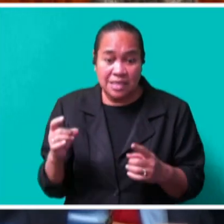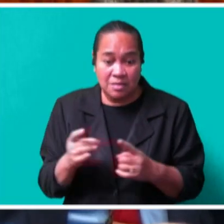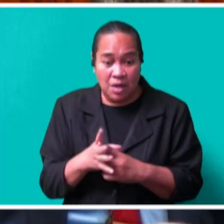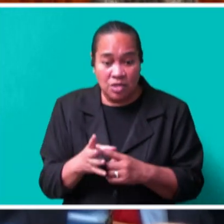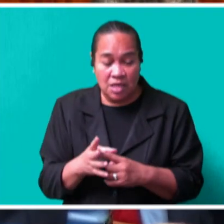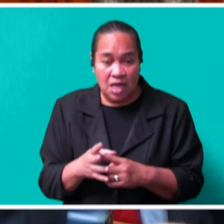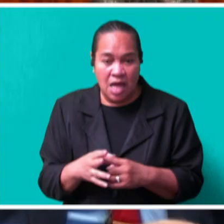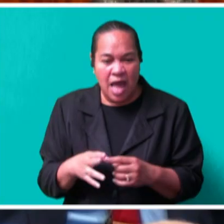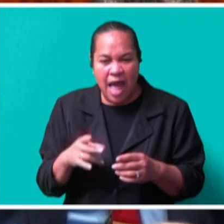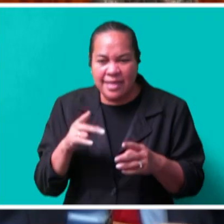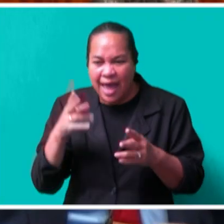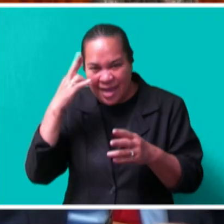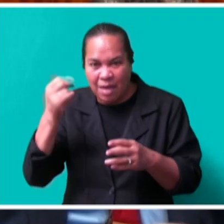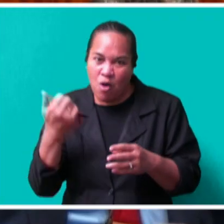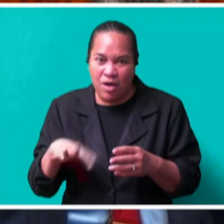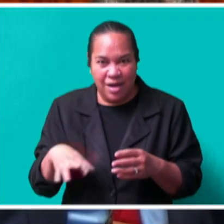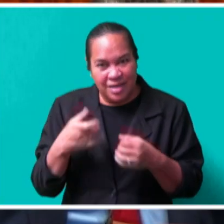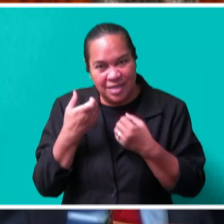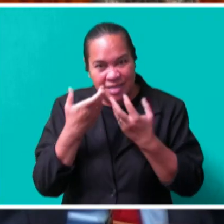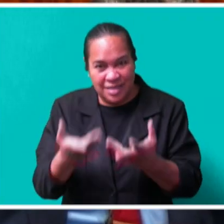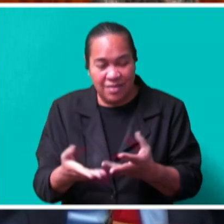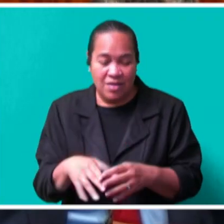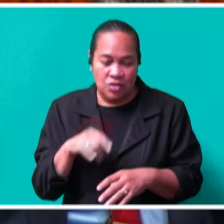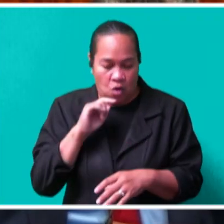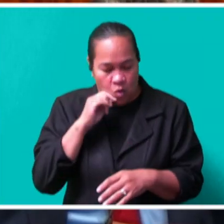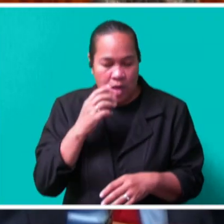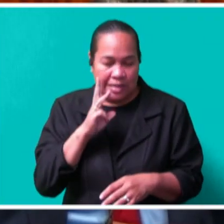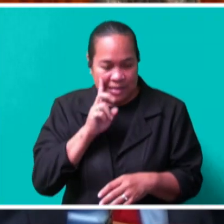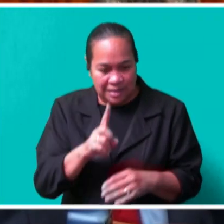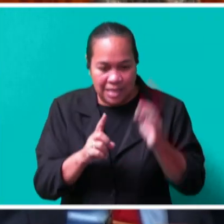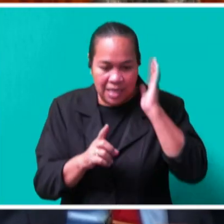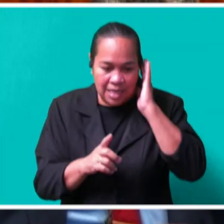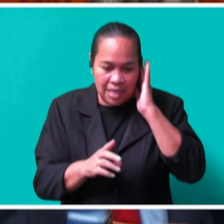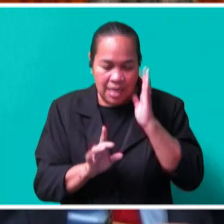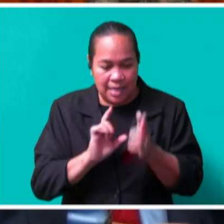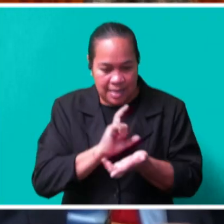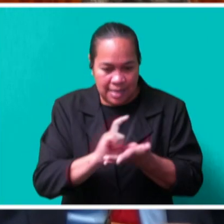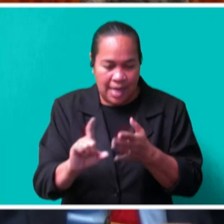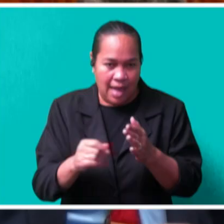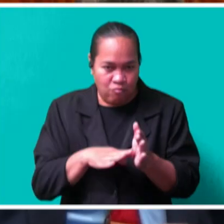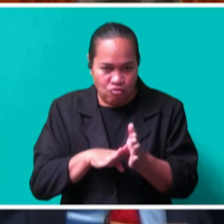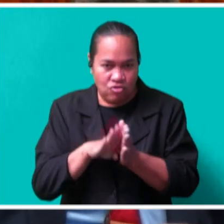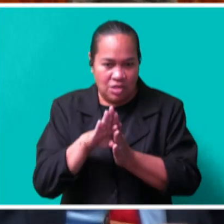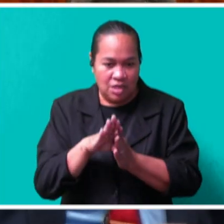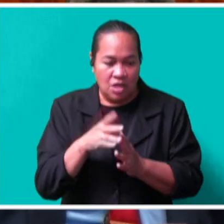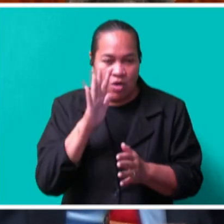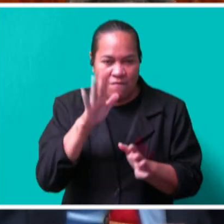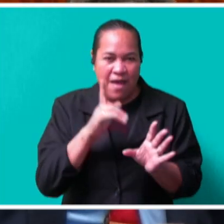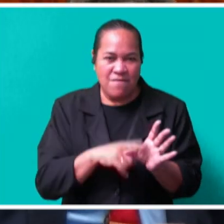coastal area, will begin to witness clear on-the-ground progress throughout the 5-year